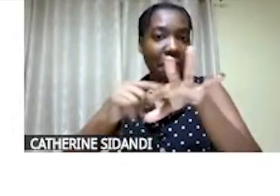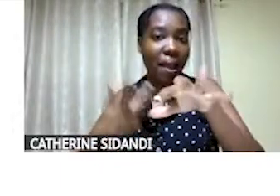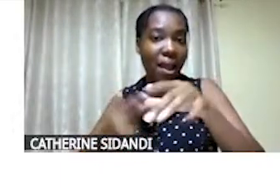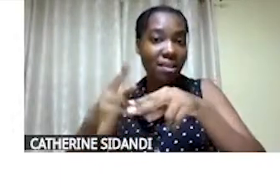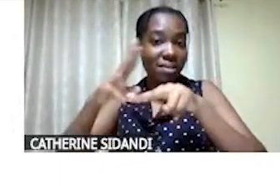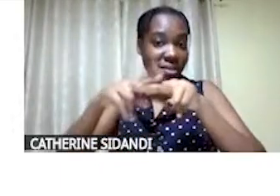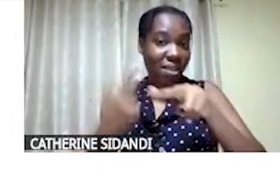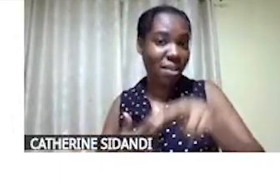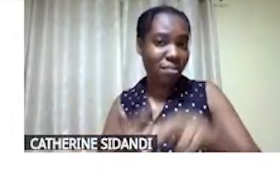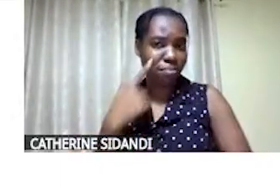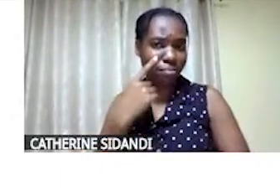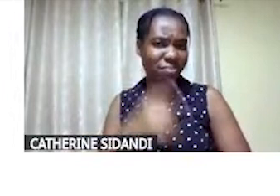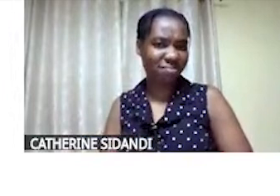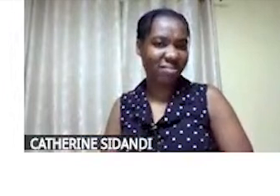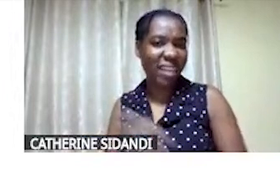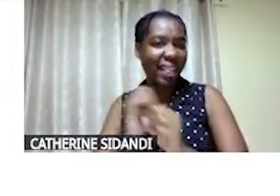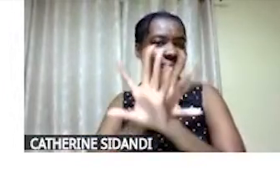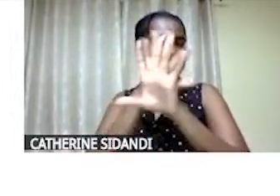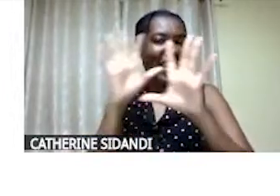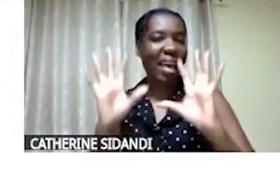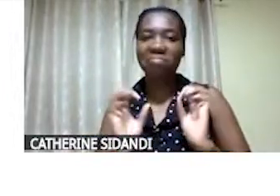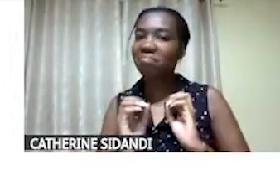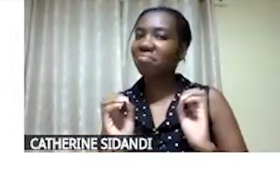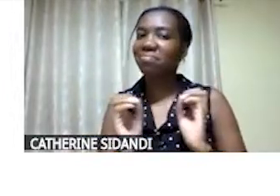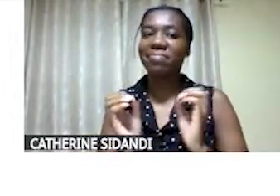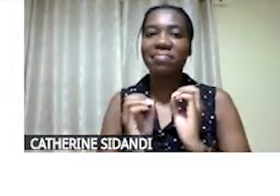isn't much clarity in it. And